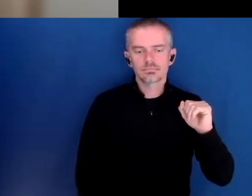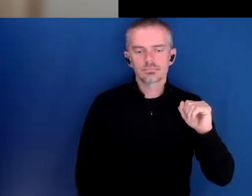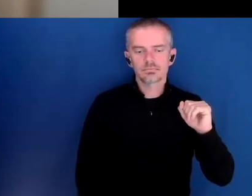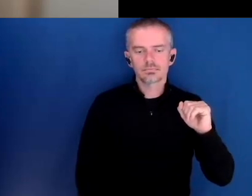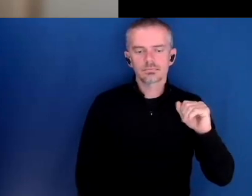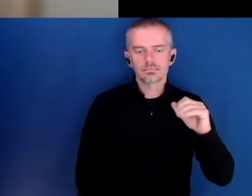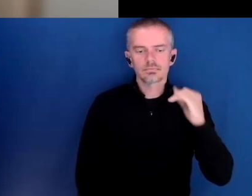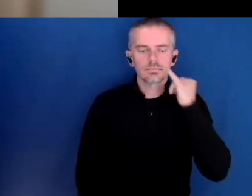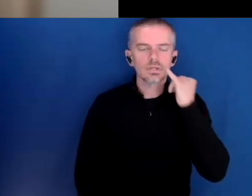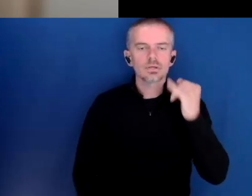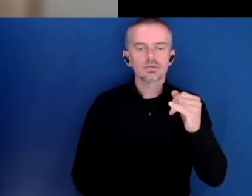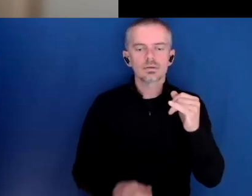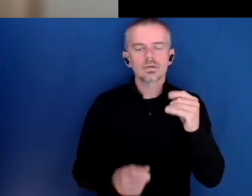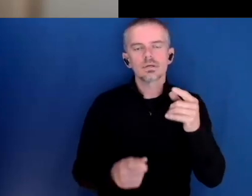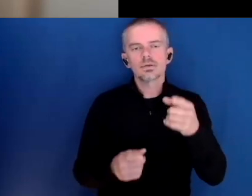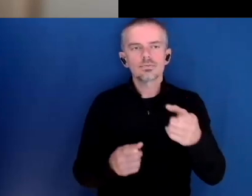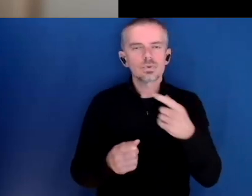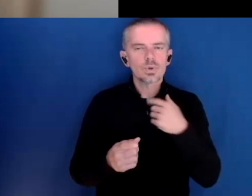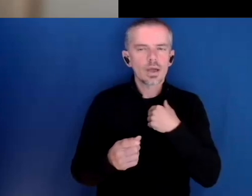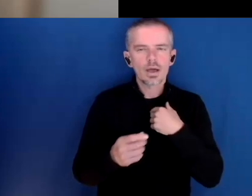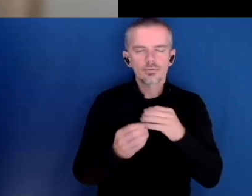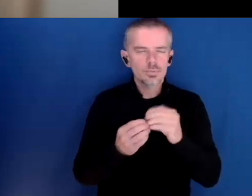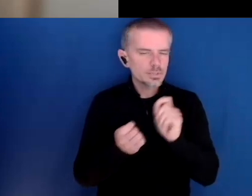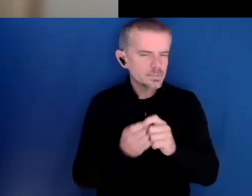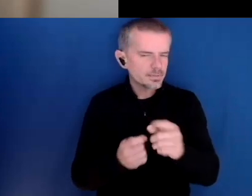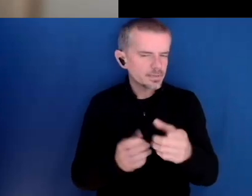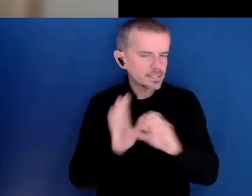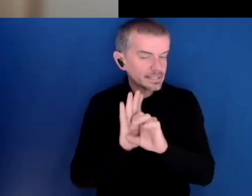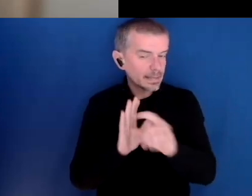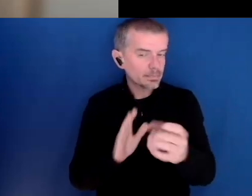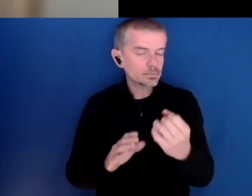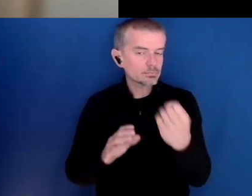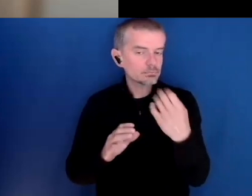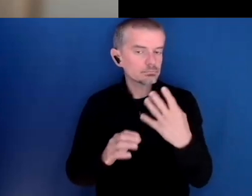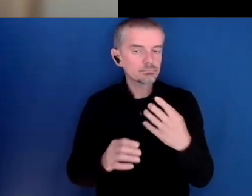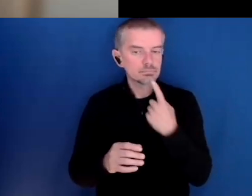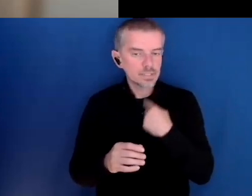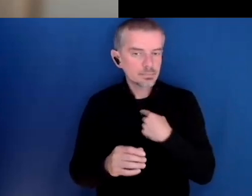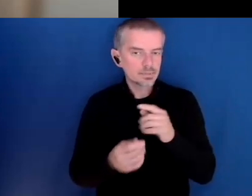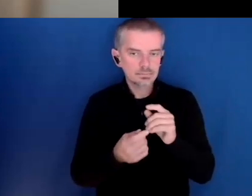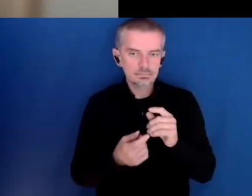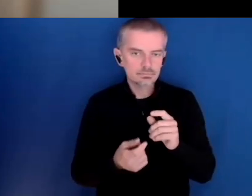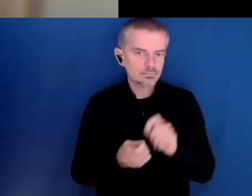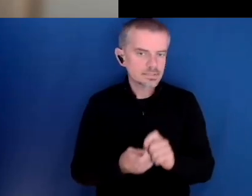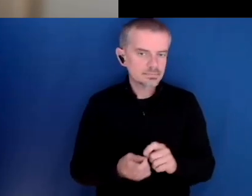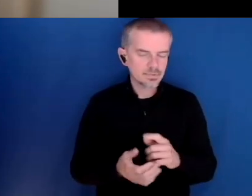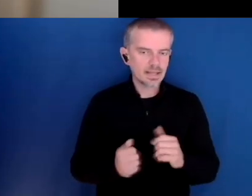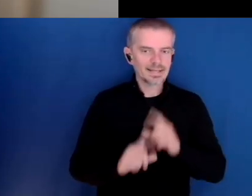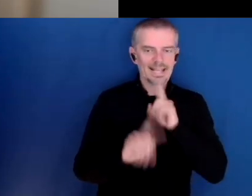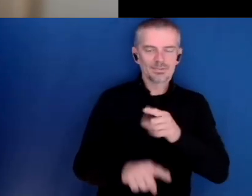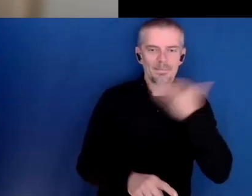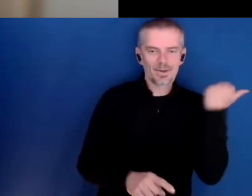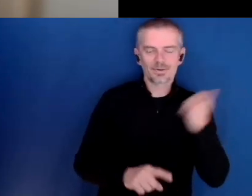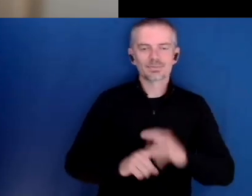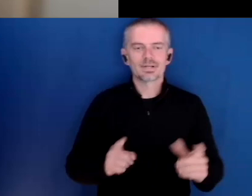provide more information on that question and the specifics, then I think it would be easier to answer. But it's very